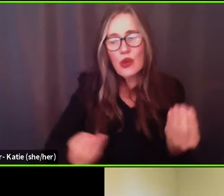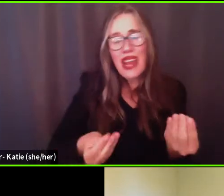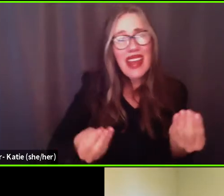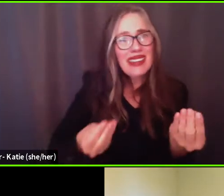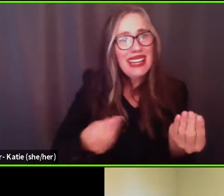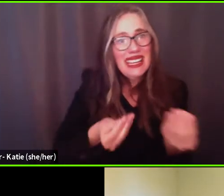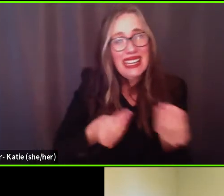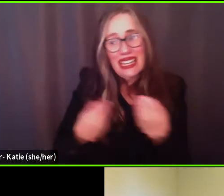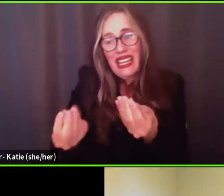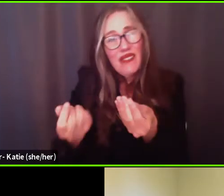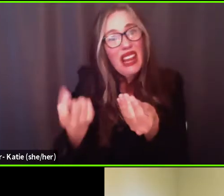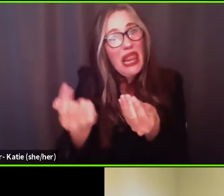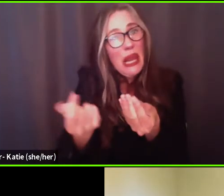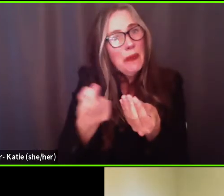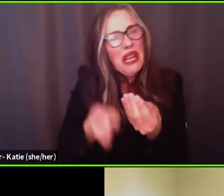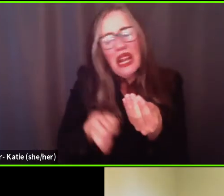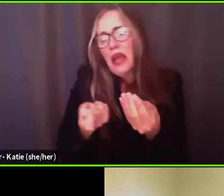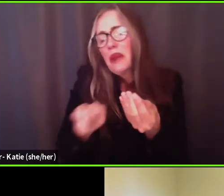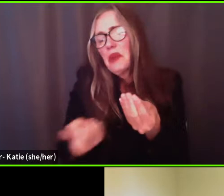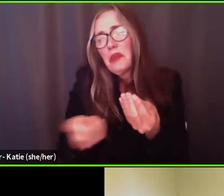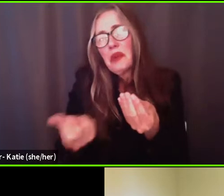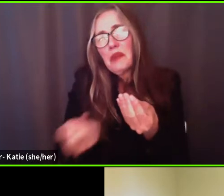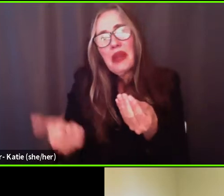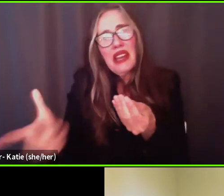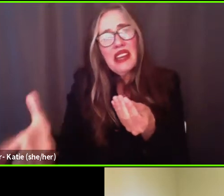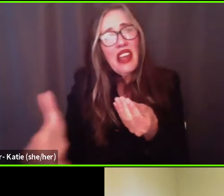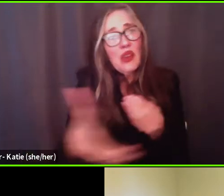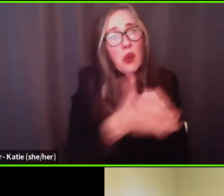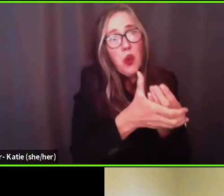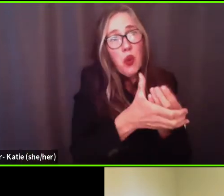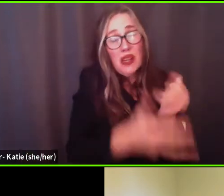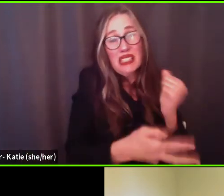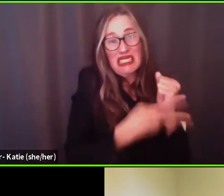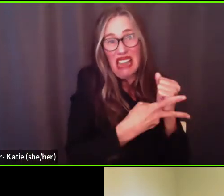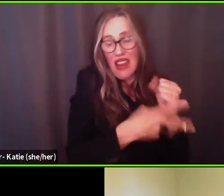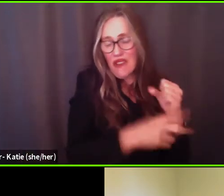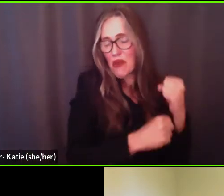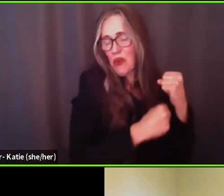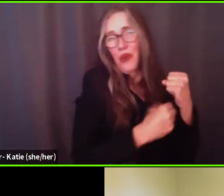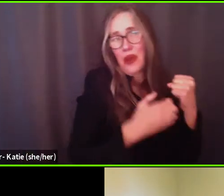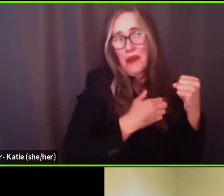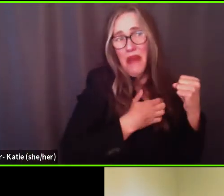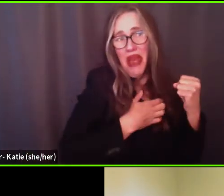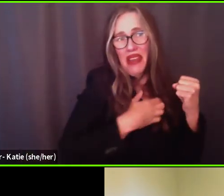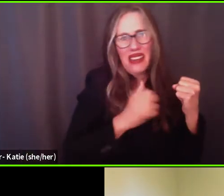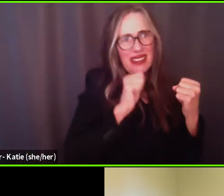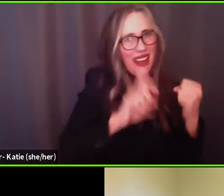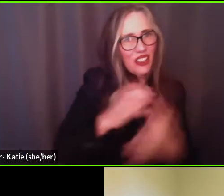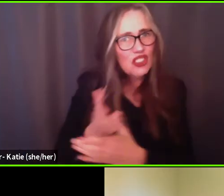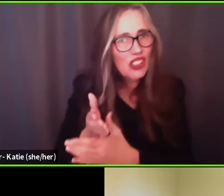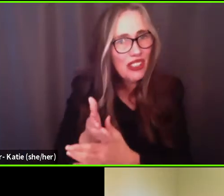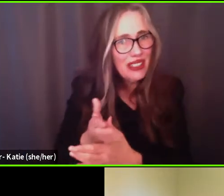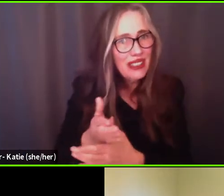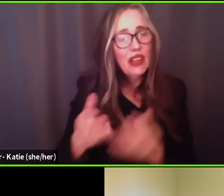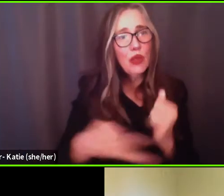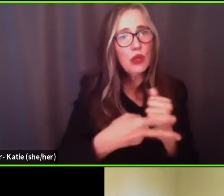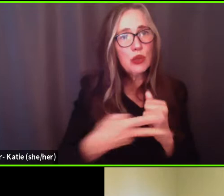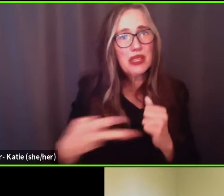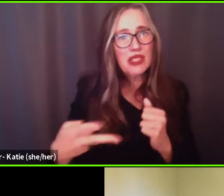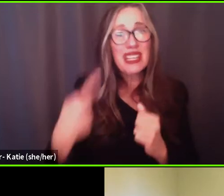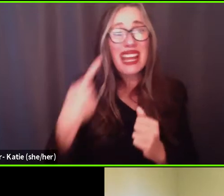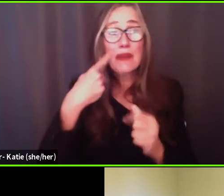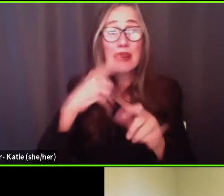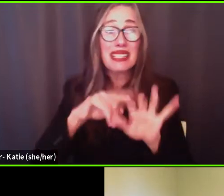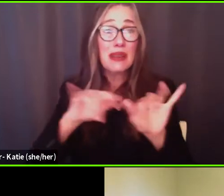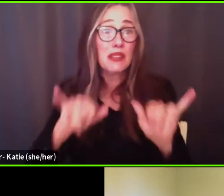i think there are moments of individual failure where people fail to think critically about what's being said but at the same time this type of misabi